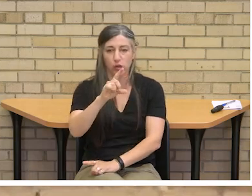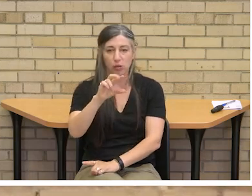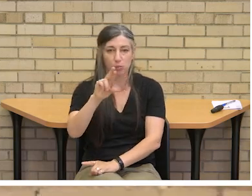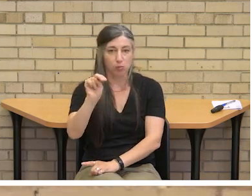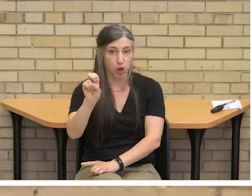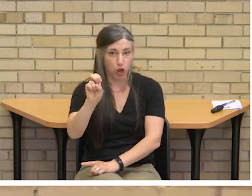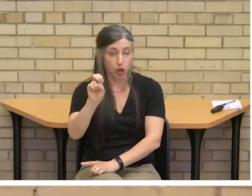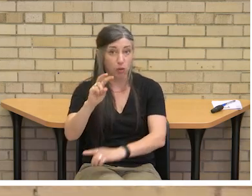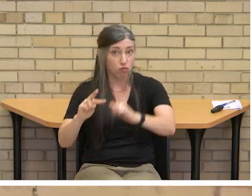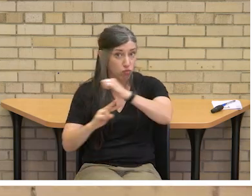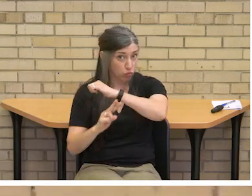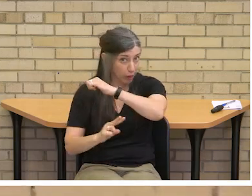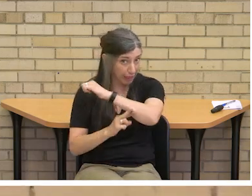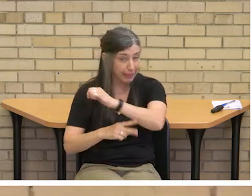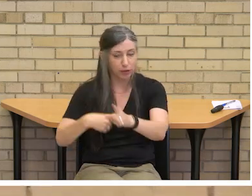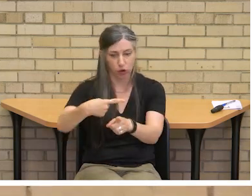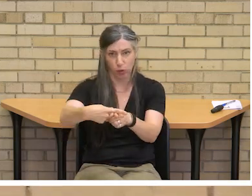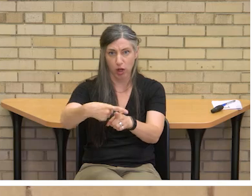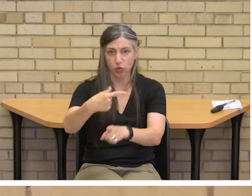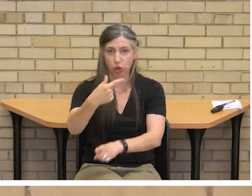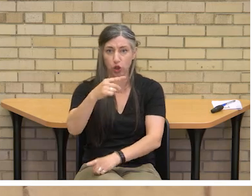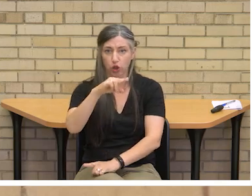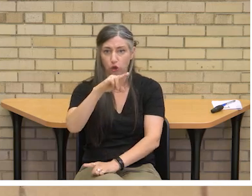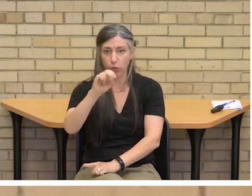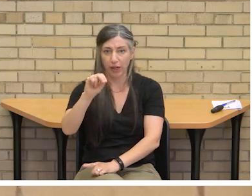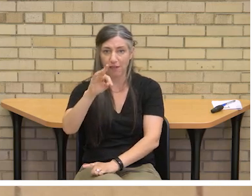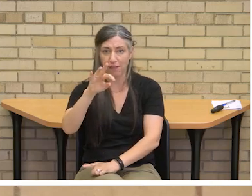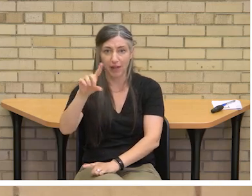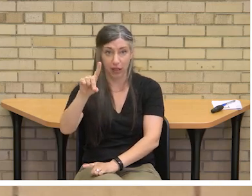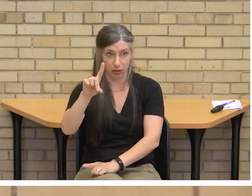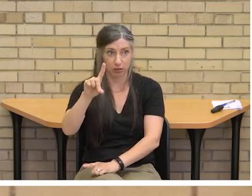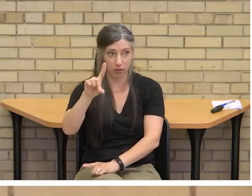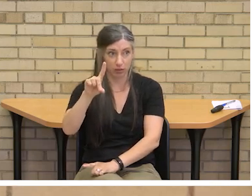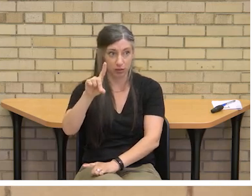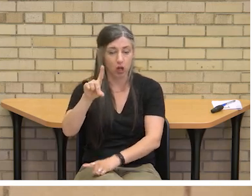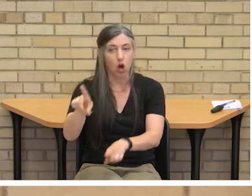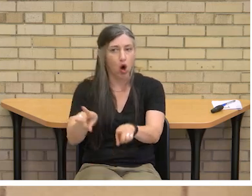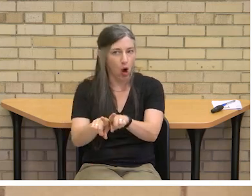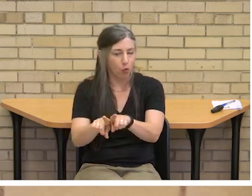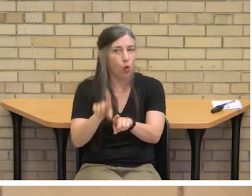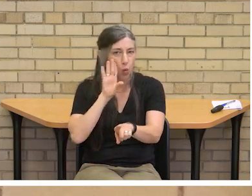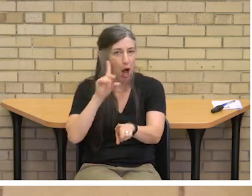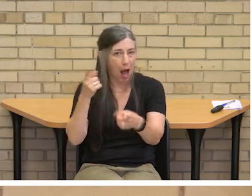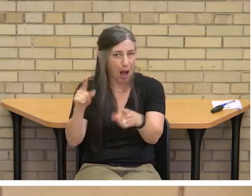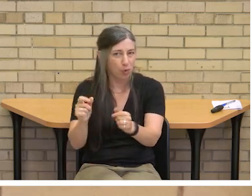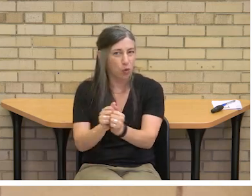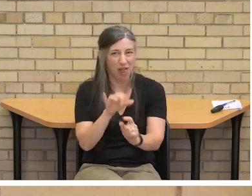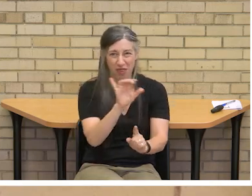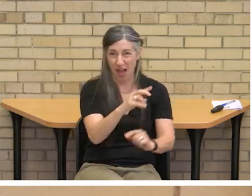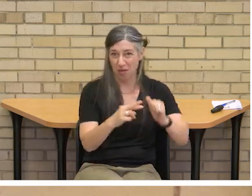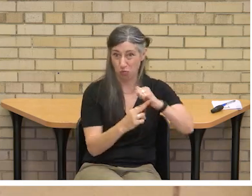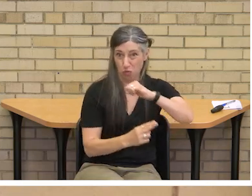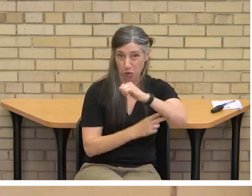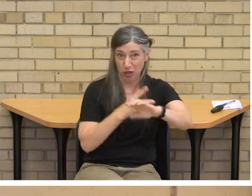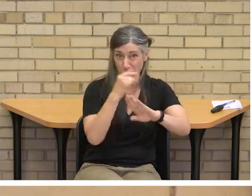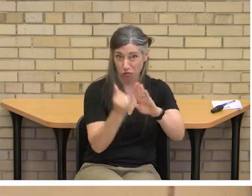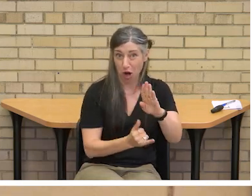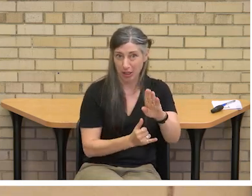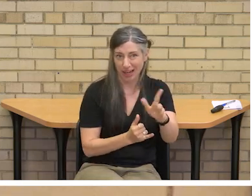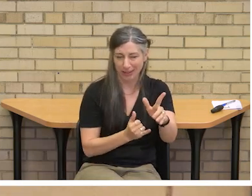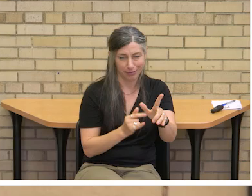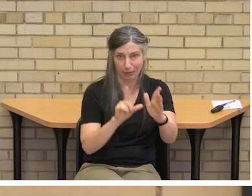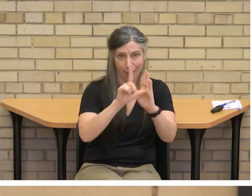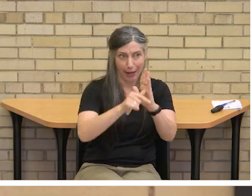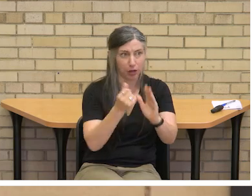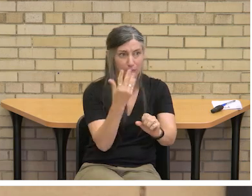and Greenfield. It will happen in conjunction with the Swinburne Bridge project, so that is still several years